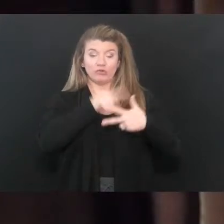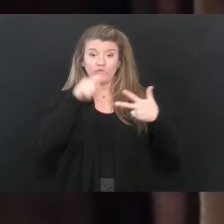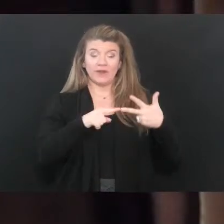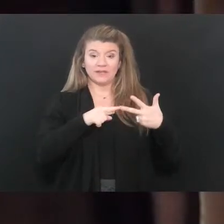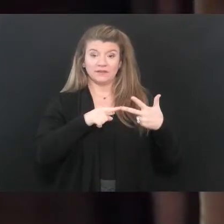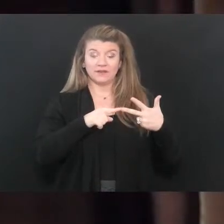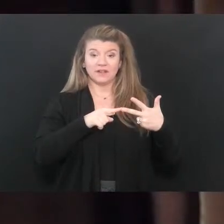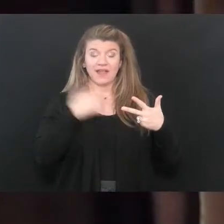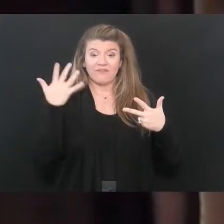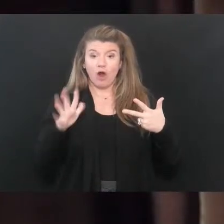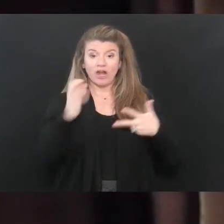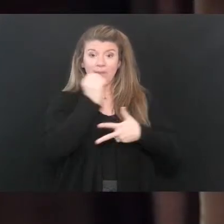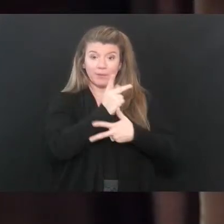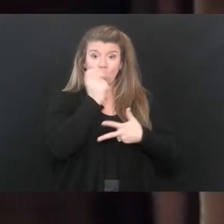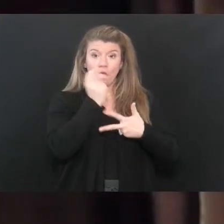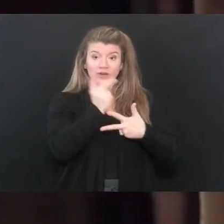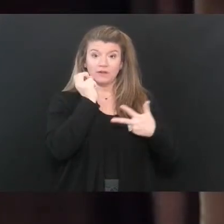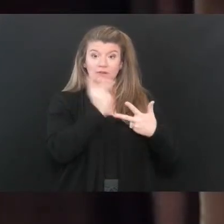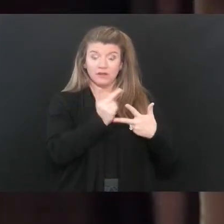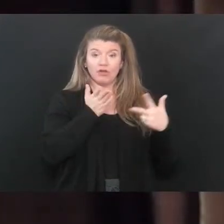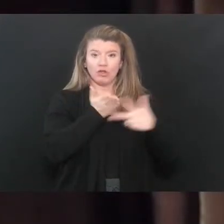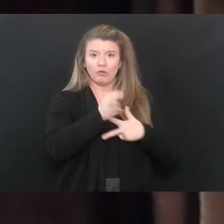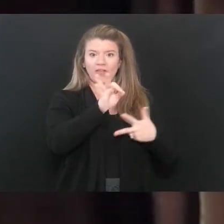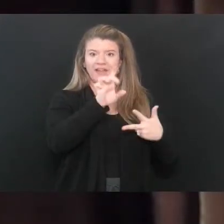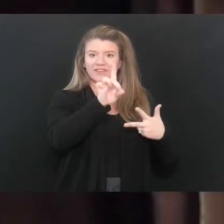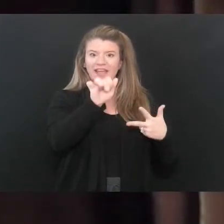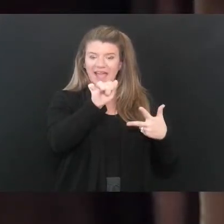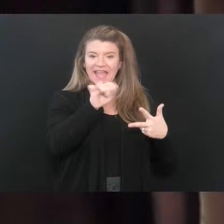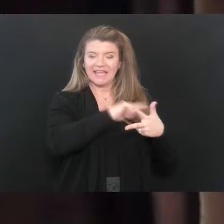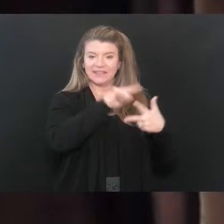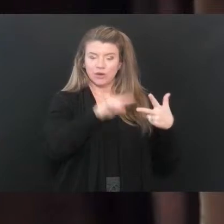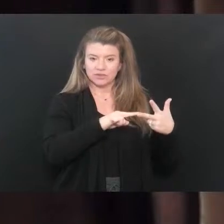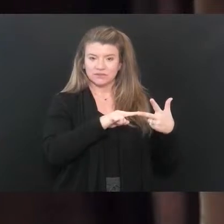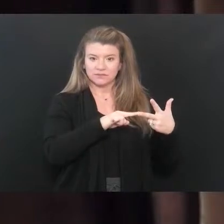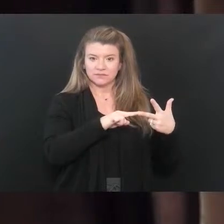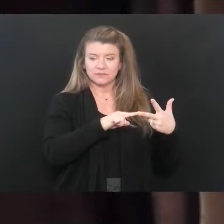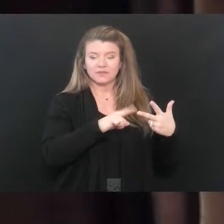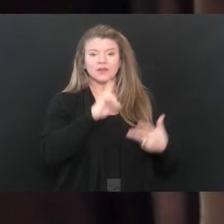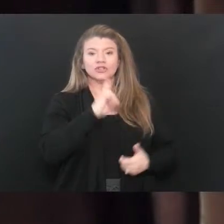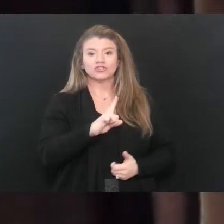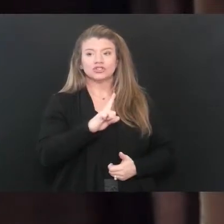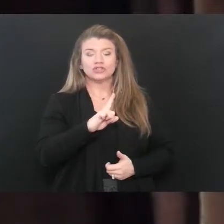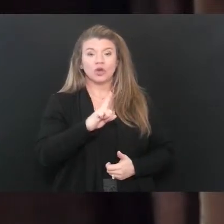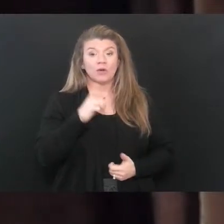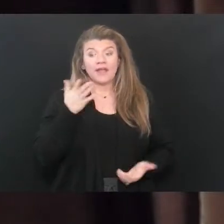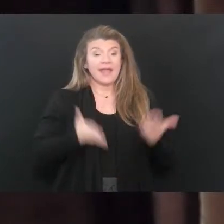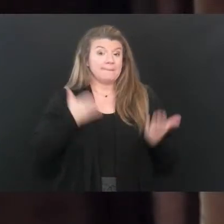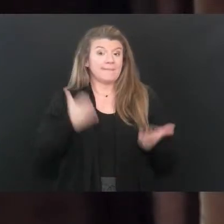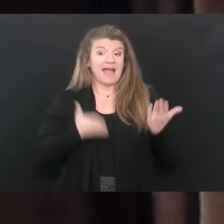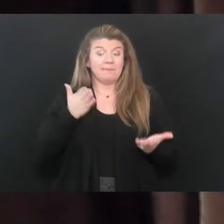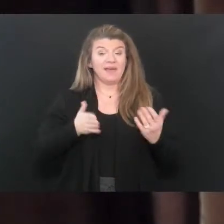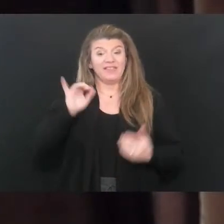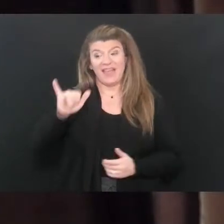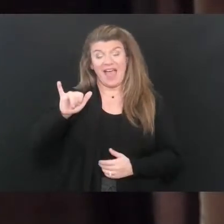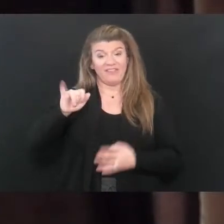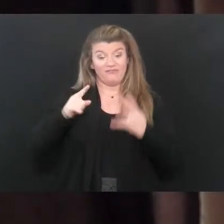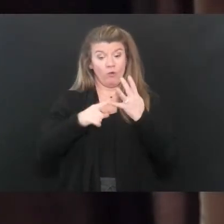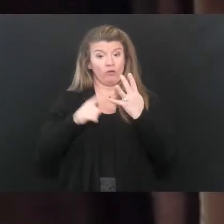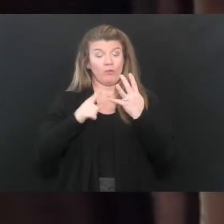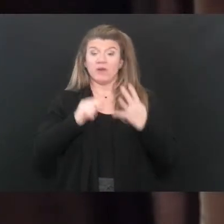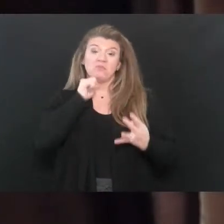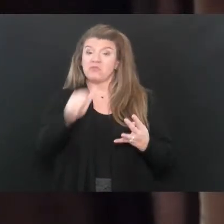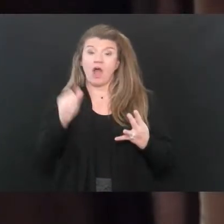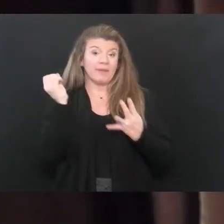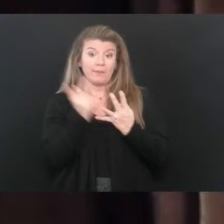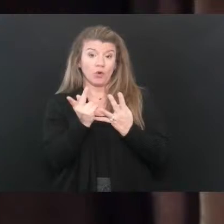been approved by the Food and Drug Administration. And so it very well might be that AstraZeneca doesn't get